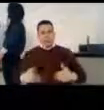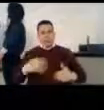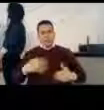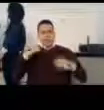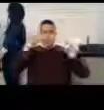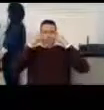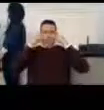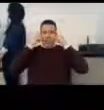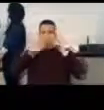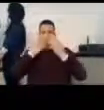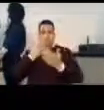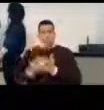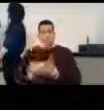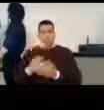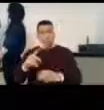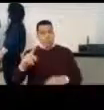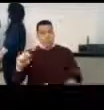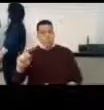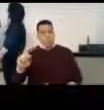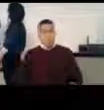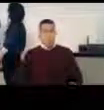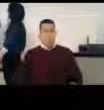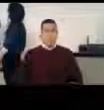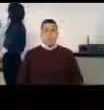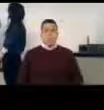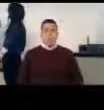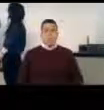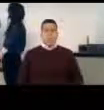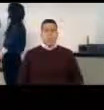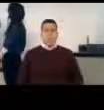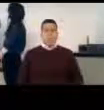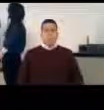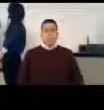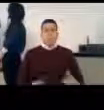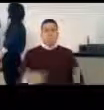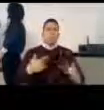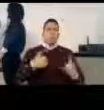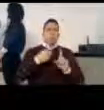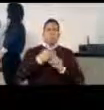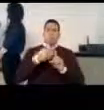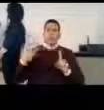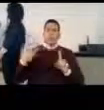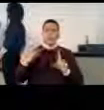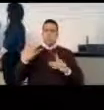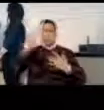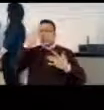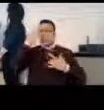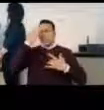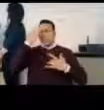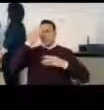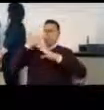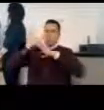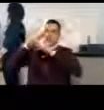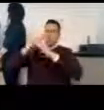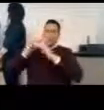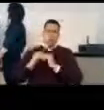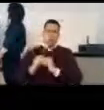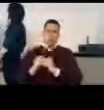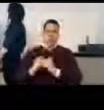How much are you doing? Let's talk a little bit about illness prevention. Do you take that time to